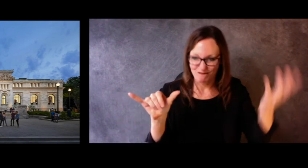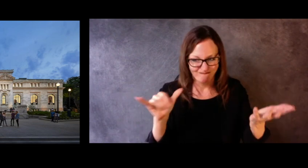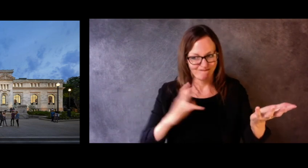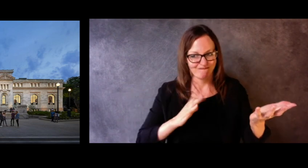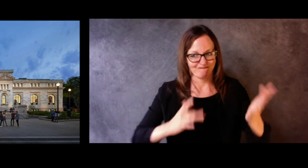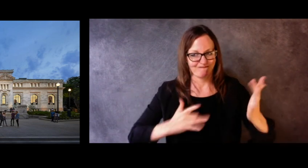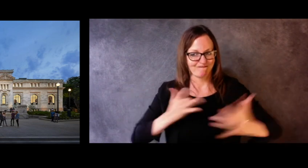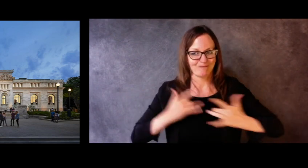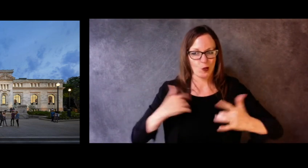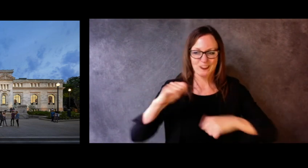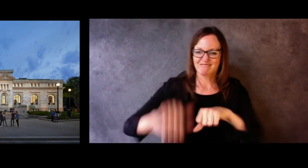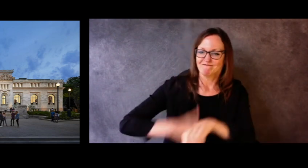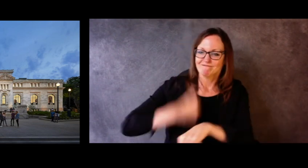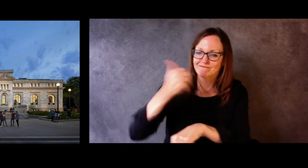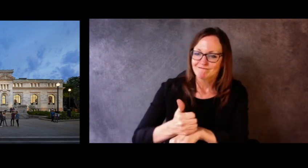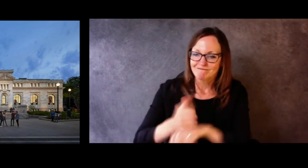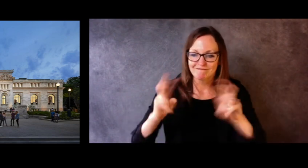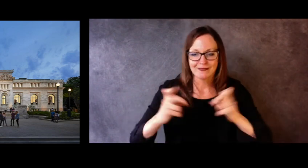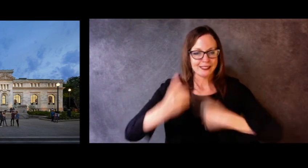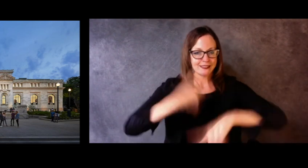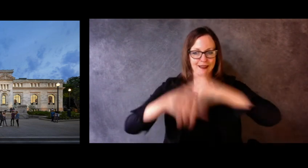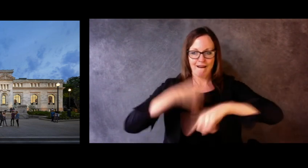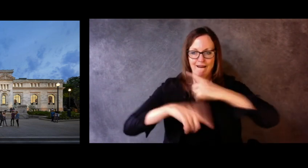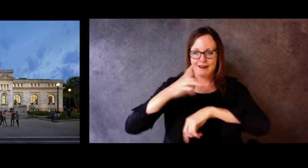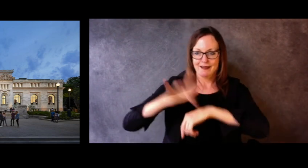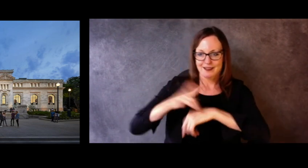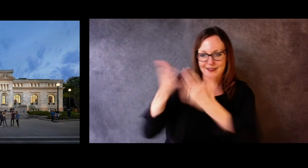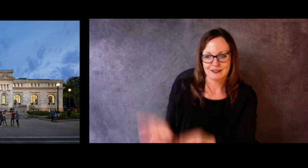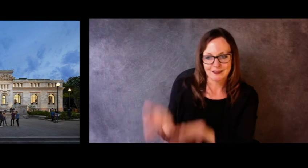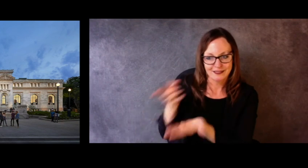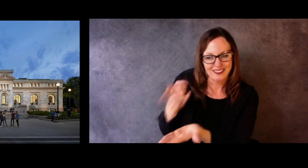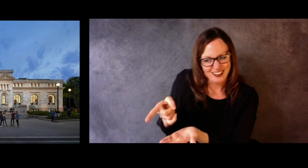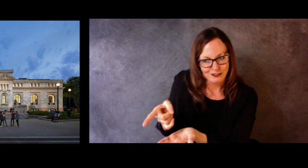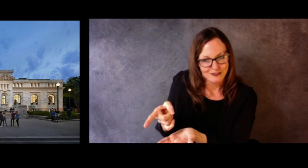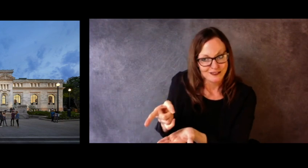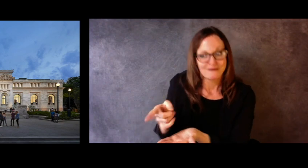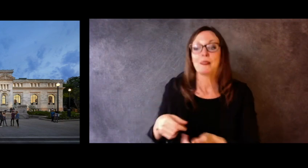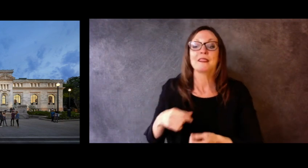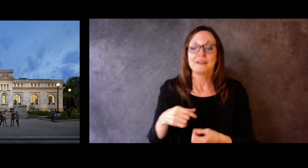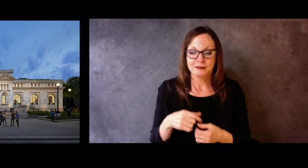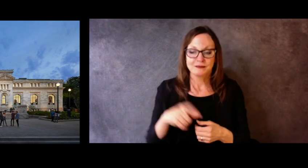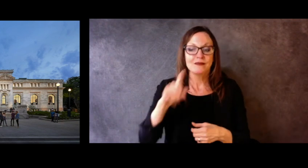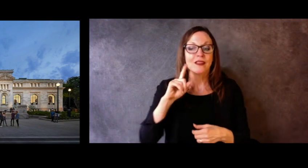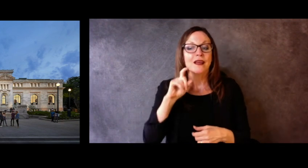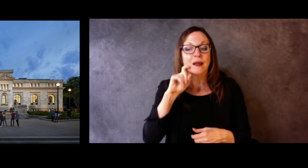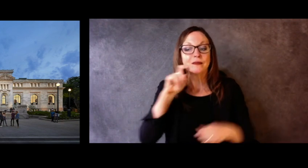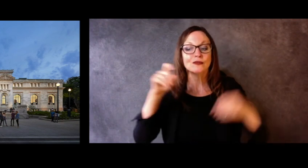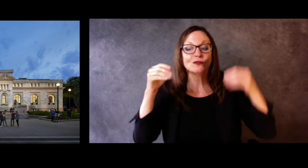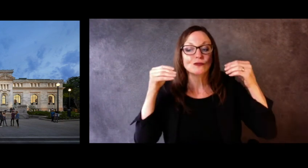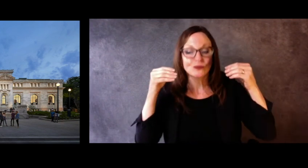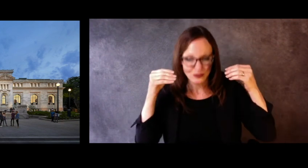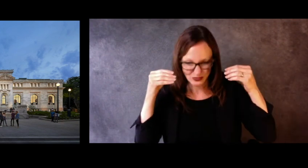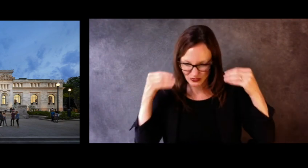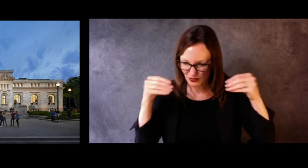that customers with disabilities are treated with the same dignity and respect as anyone else who comes through our doors. These are just